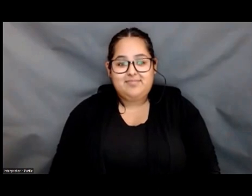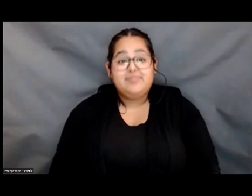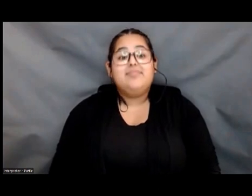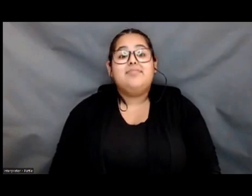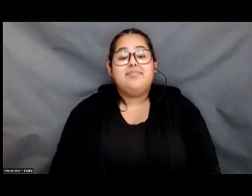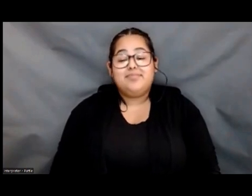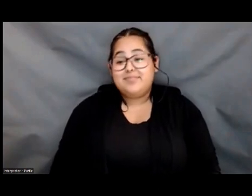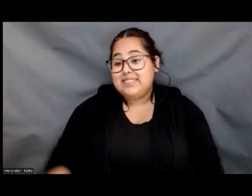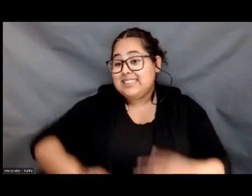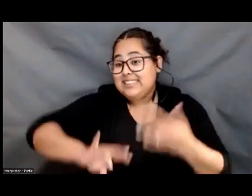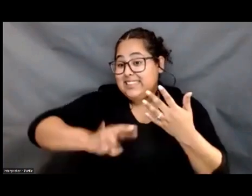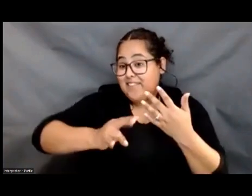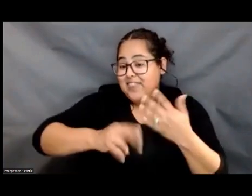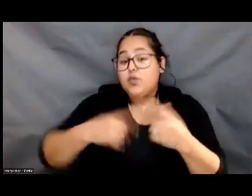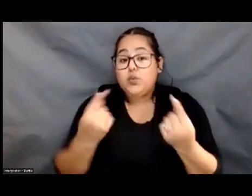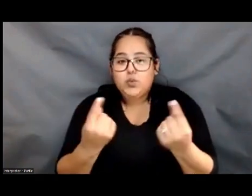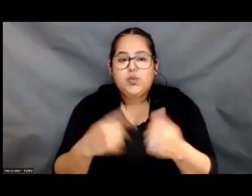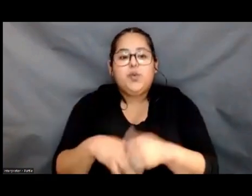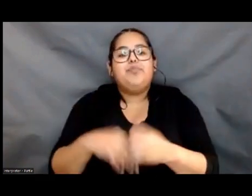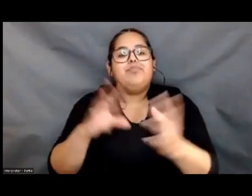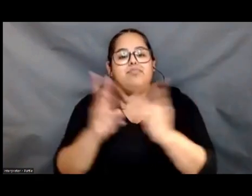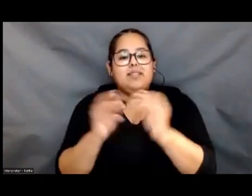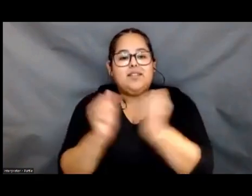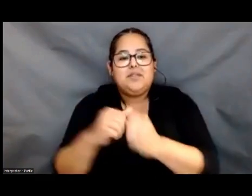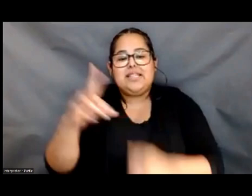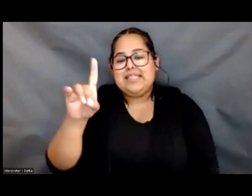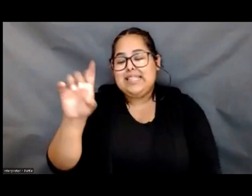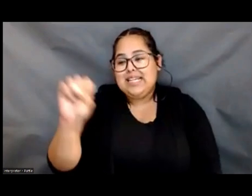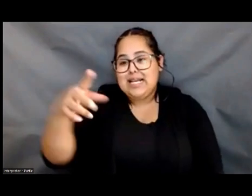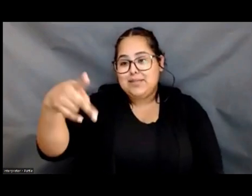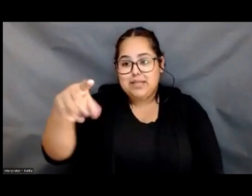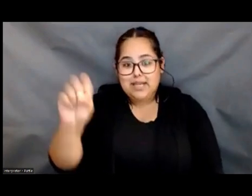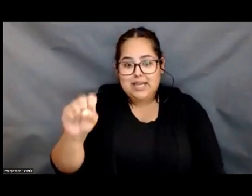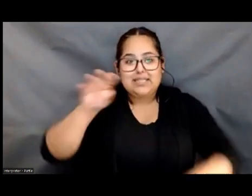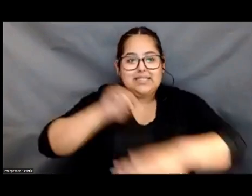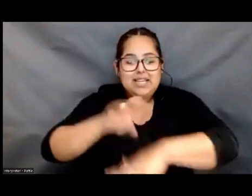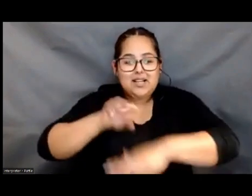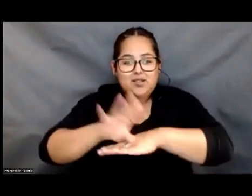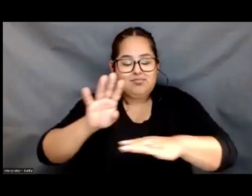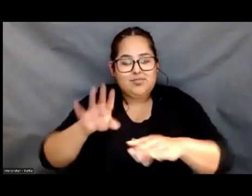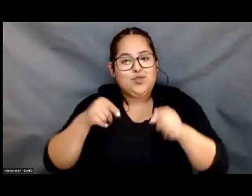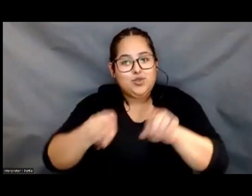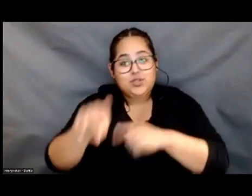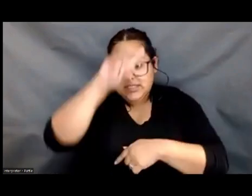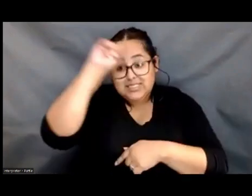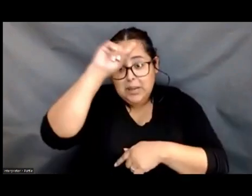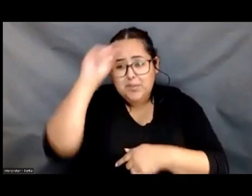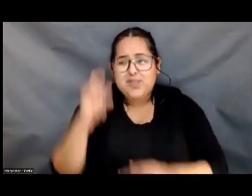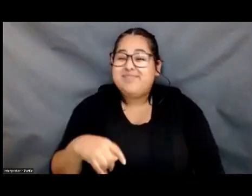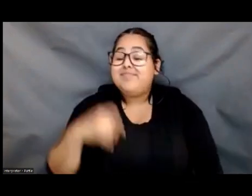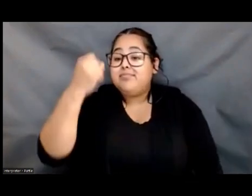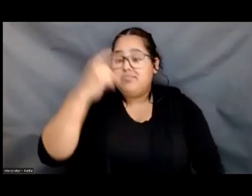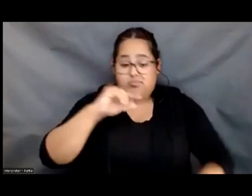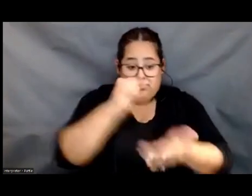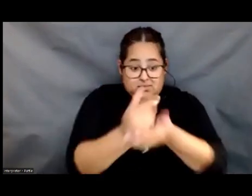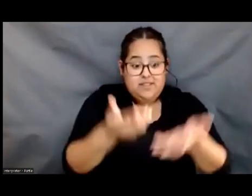And then step seven, meet with DSPS counselor over the summer. So after graduation, students